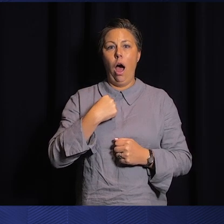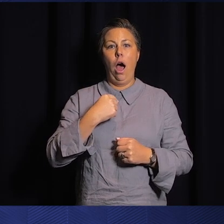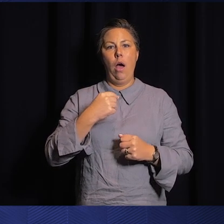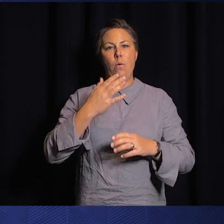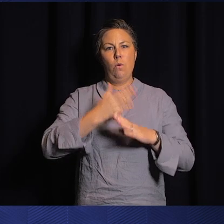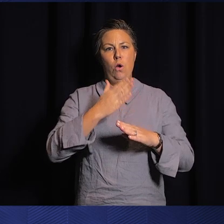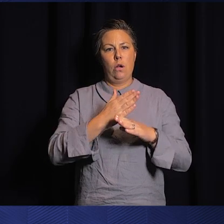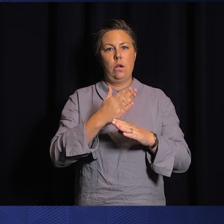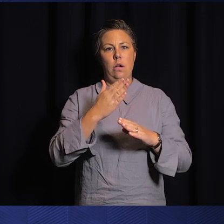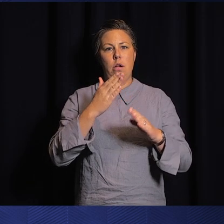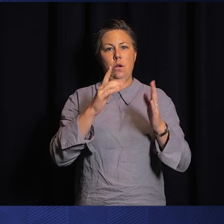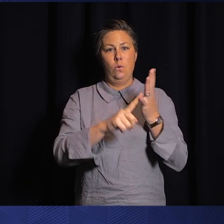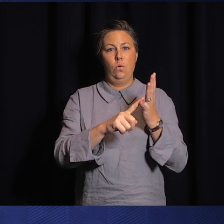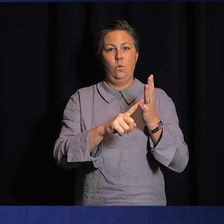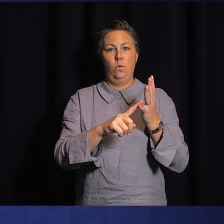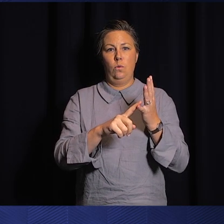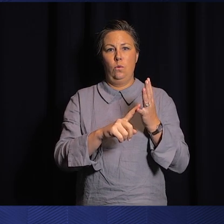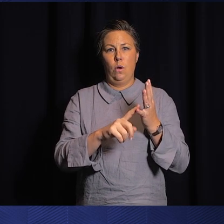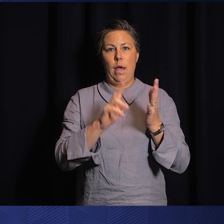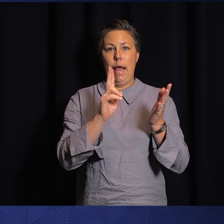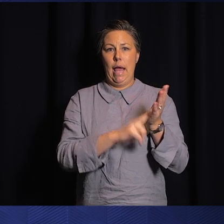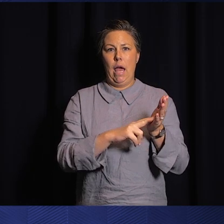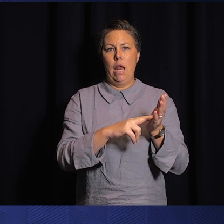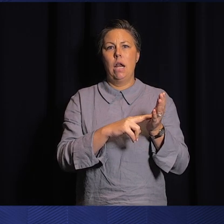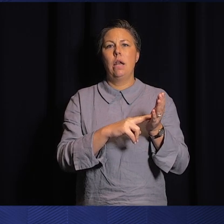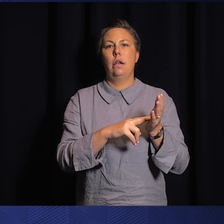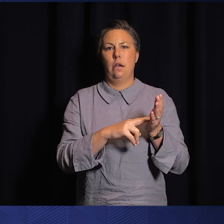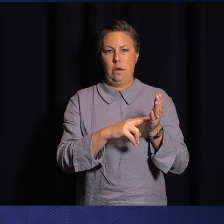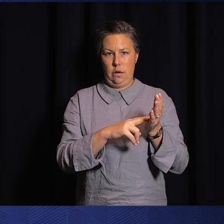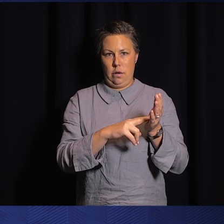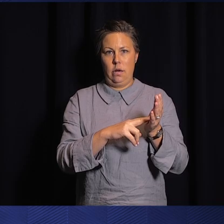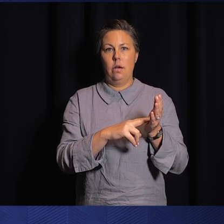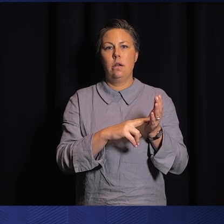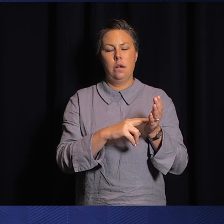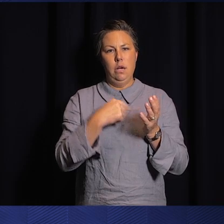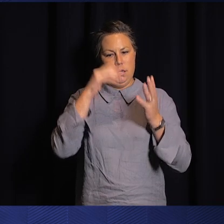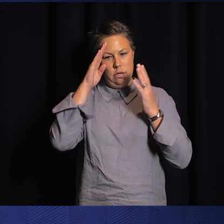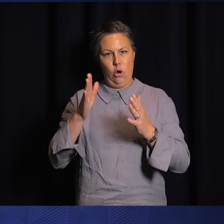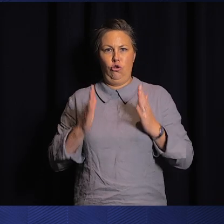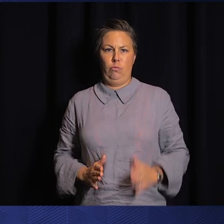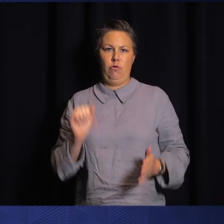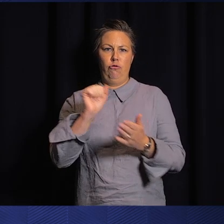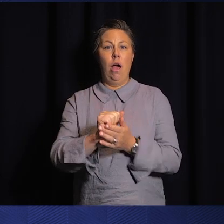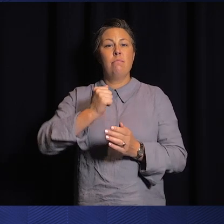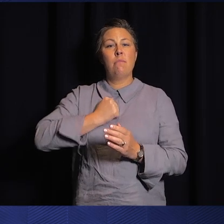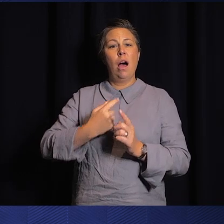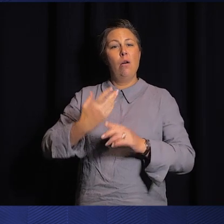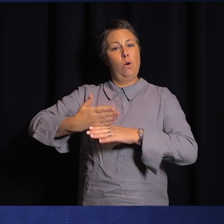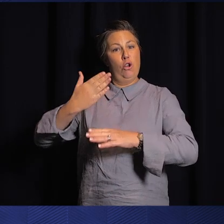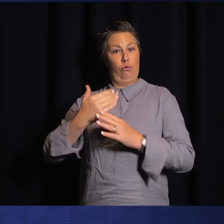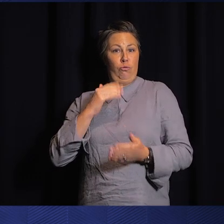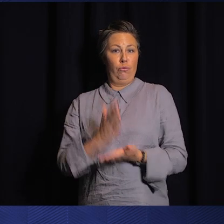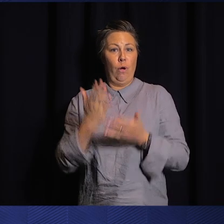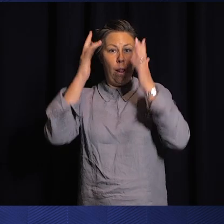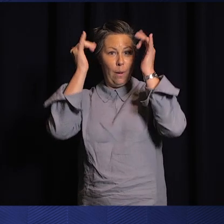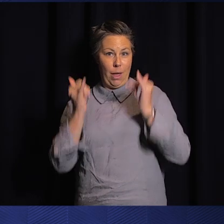rights of internally displaced persons. But before we begin, being a lawyer, I would like to remind everybody what